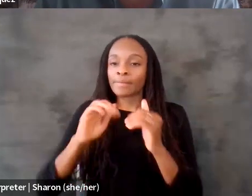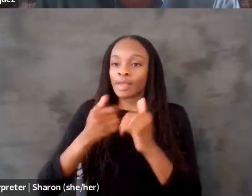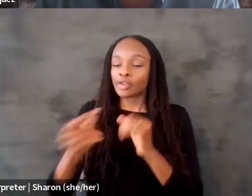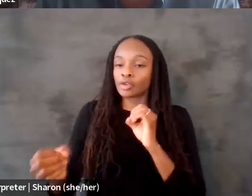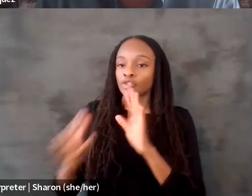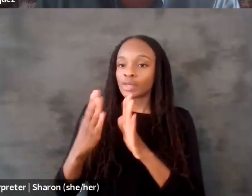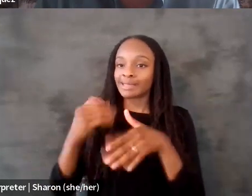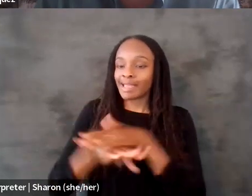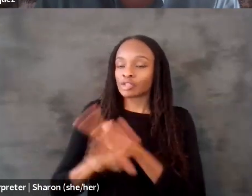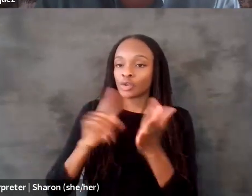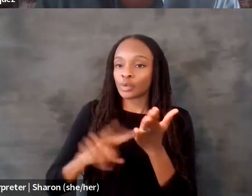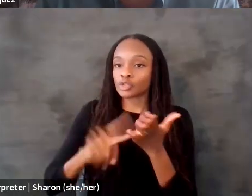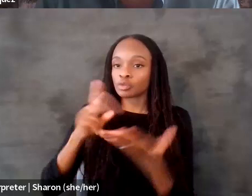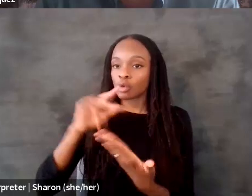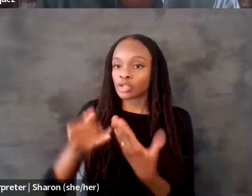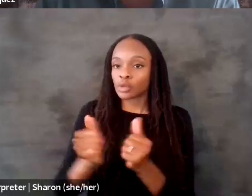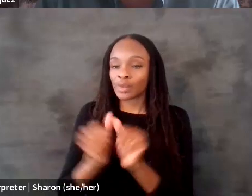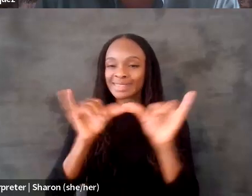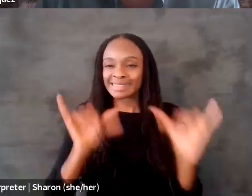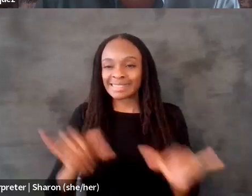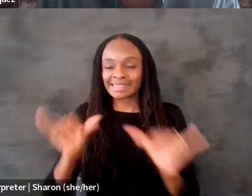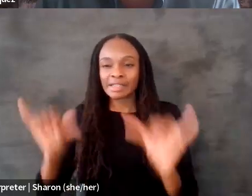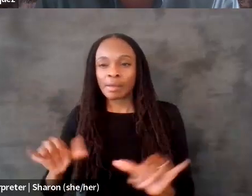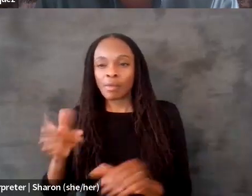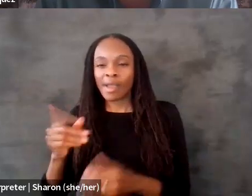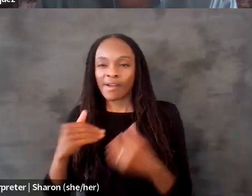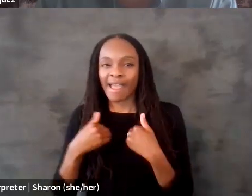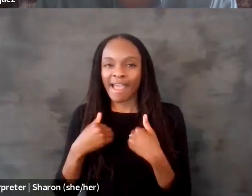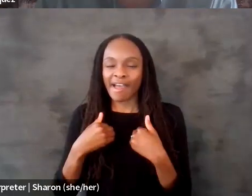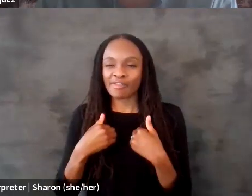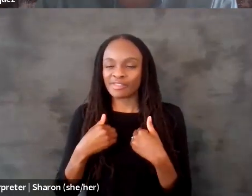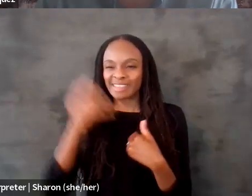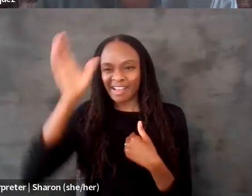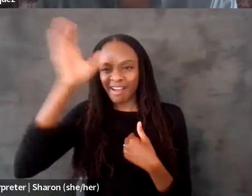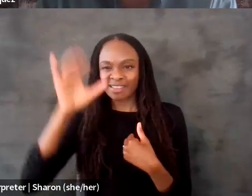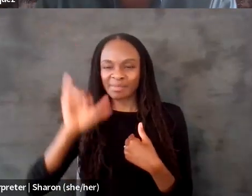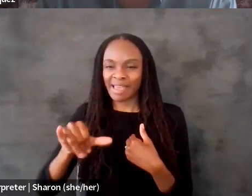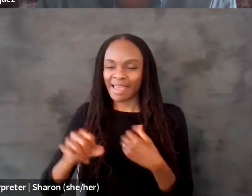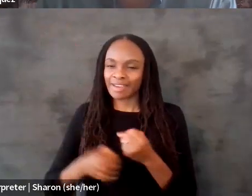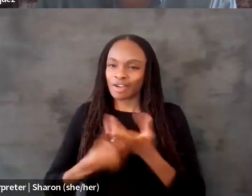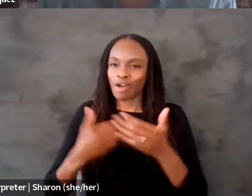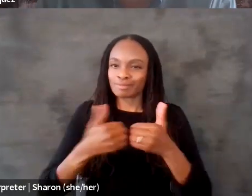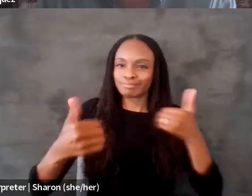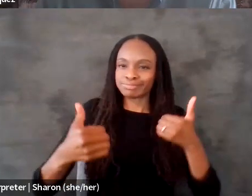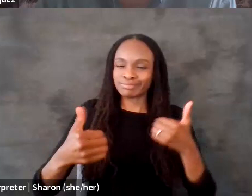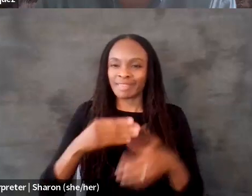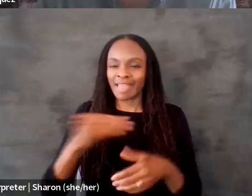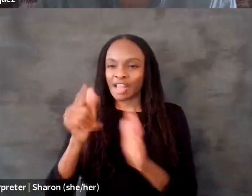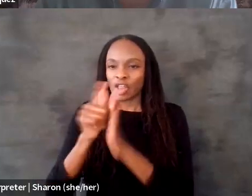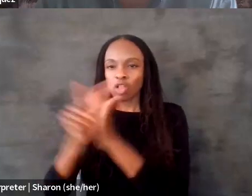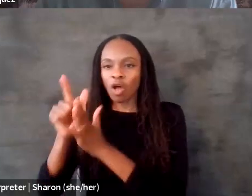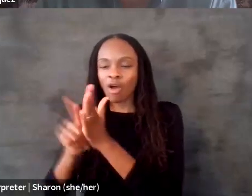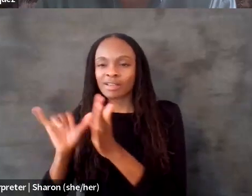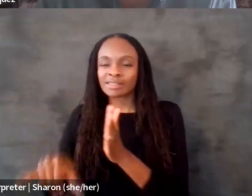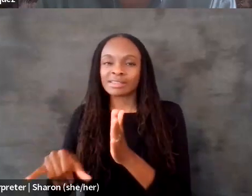into research projects with systems where there are divisive concepts, laws, which severely limits our